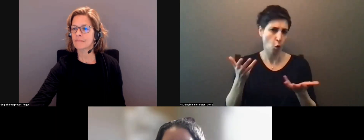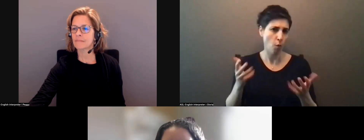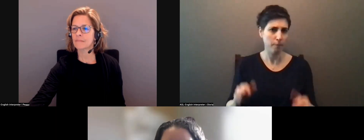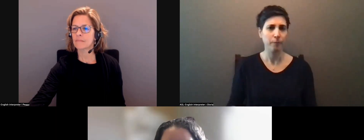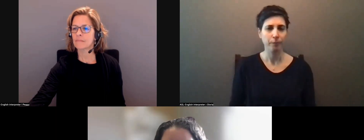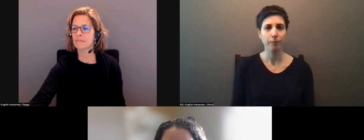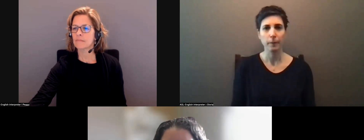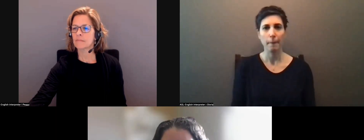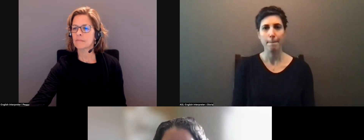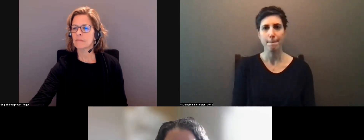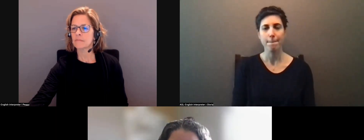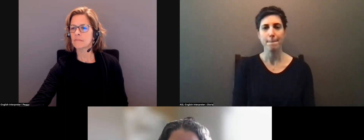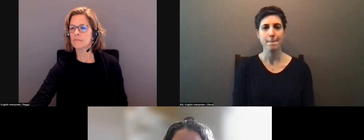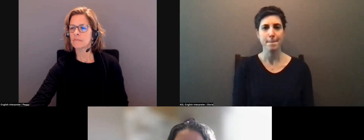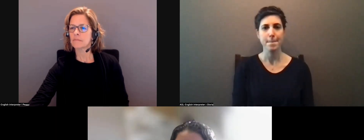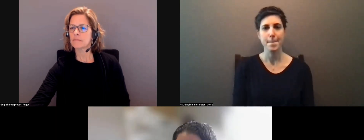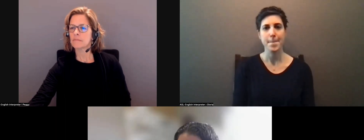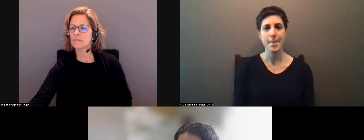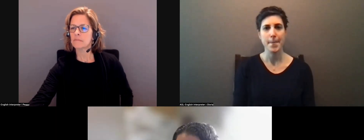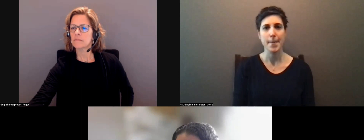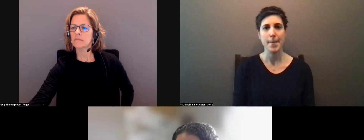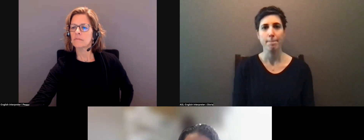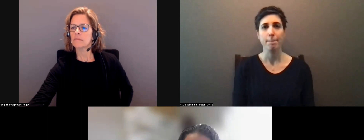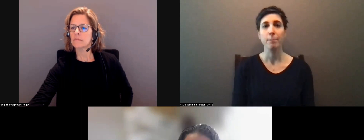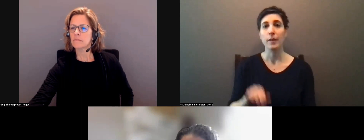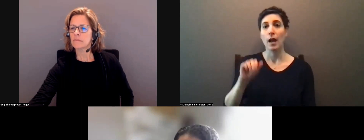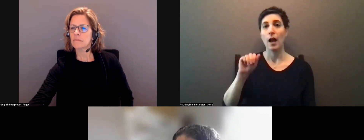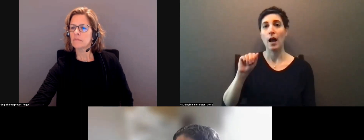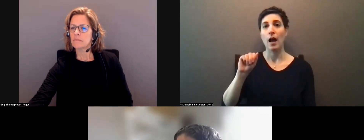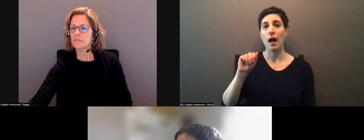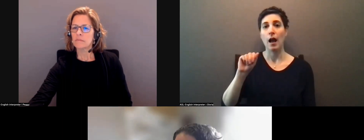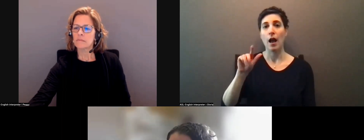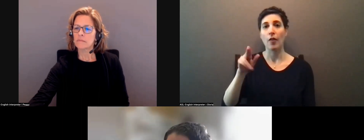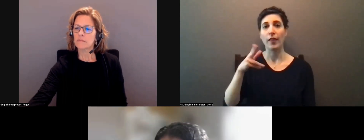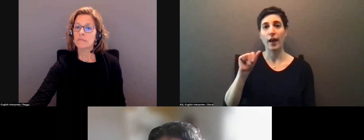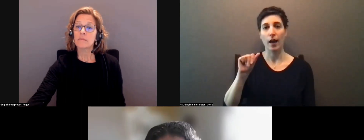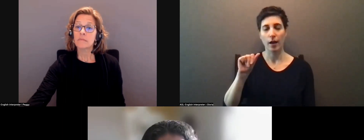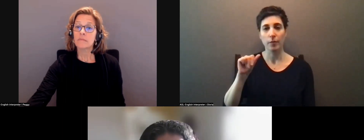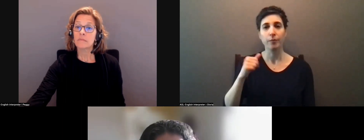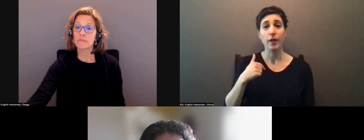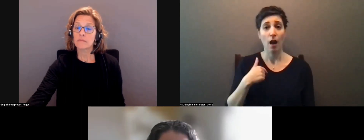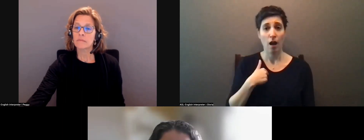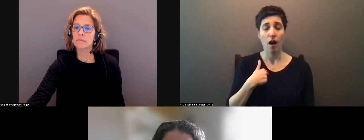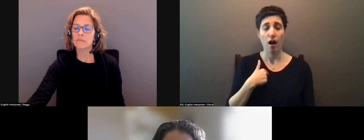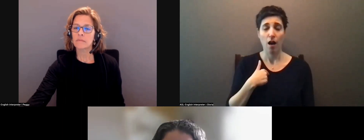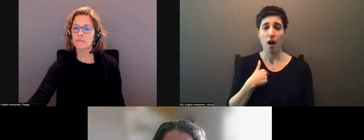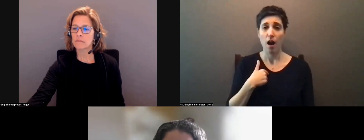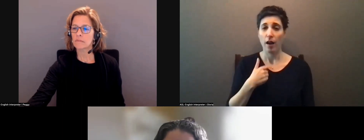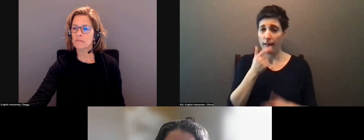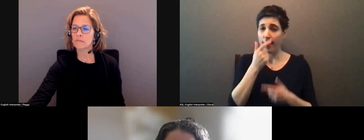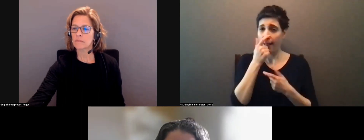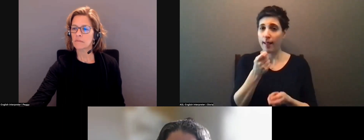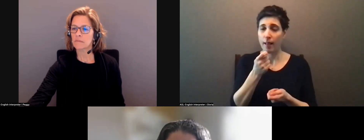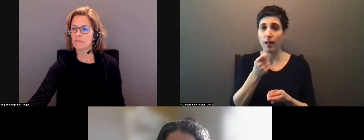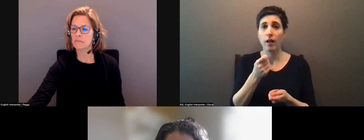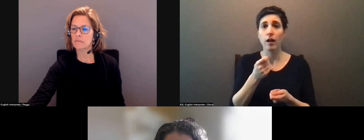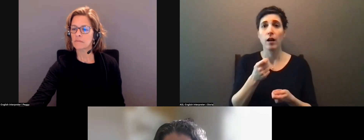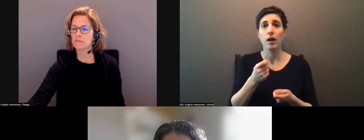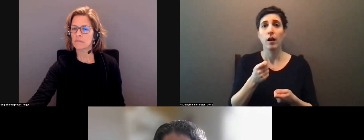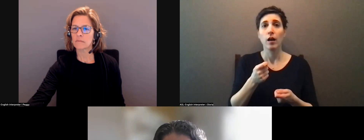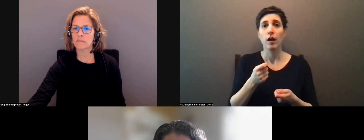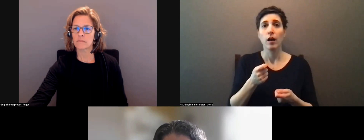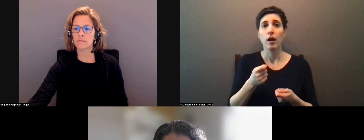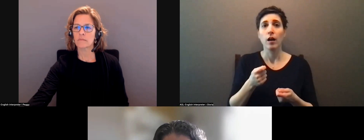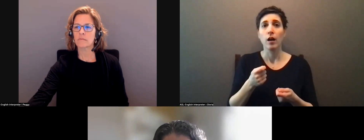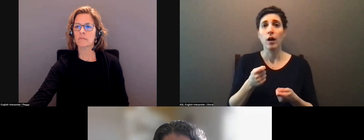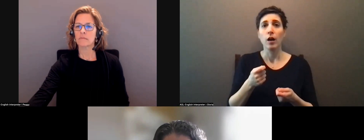Check out Loom for that. Yeah, I do feel like for everything. Yeah, exactly. It's interesting because I think for everything that we've been